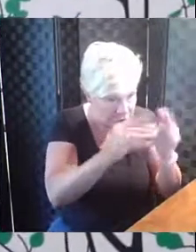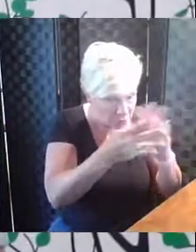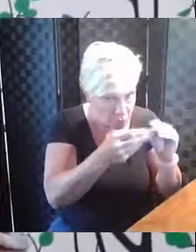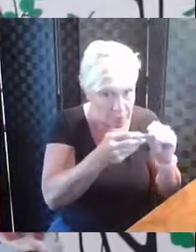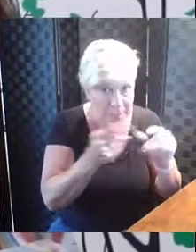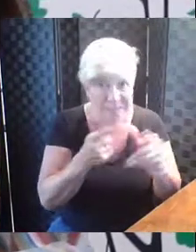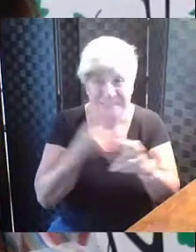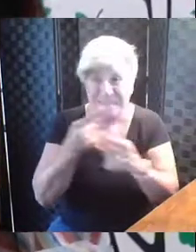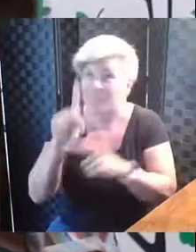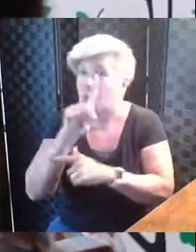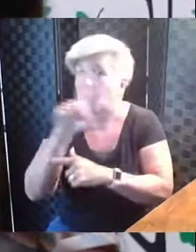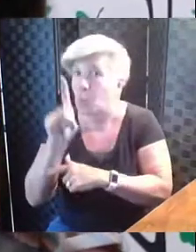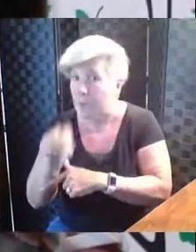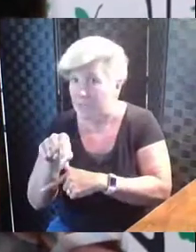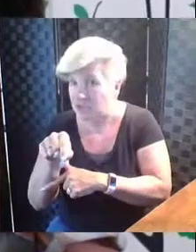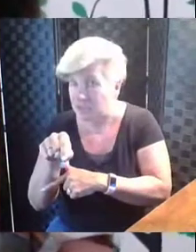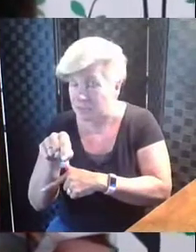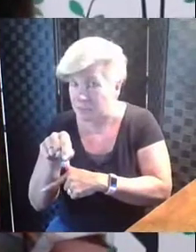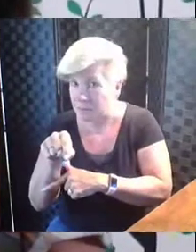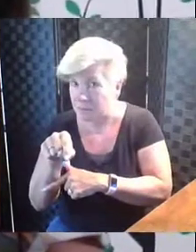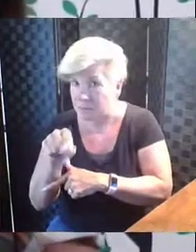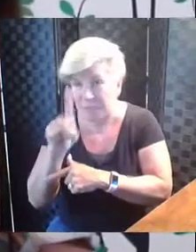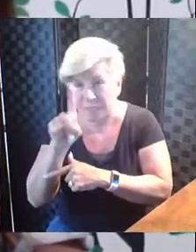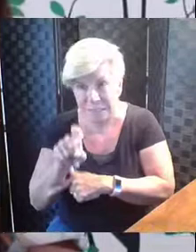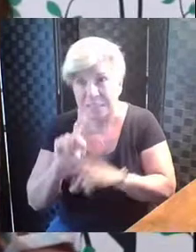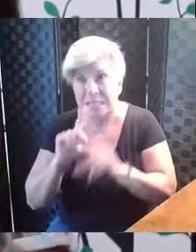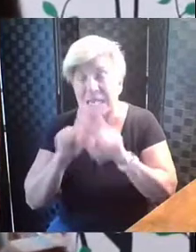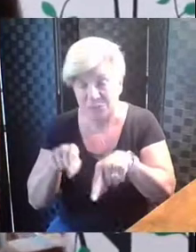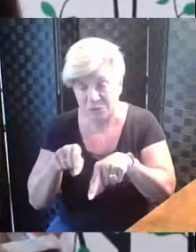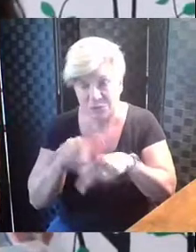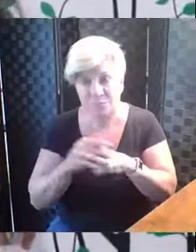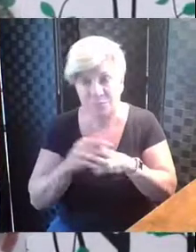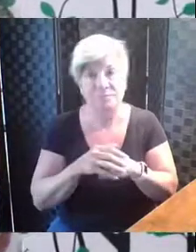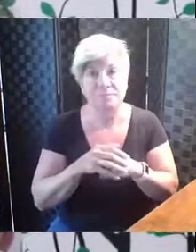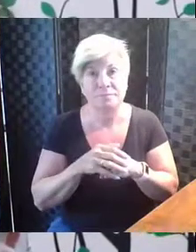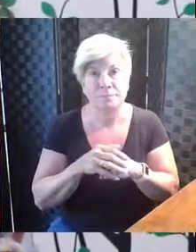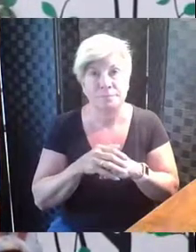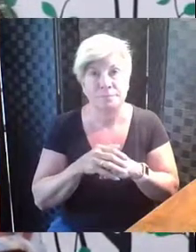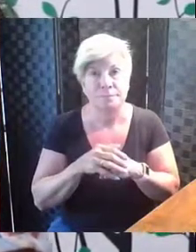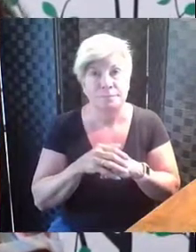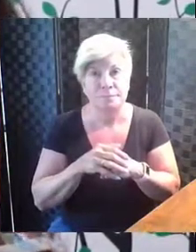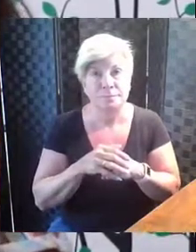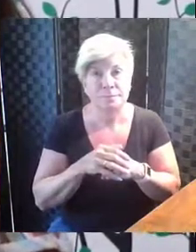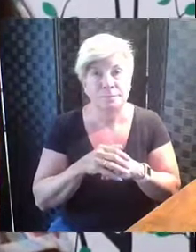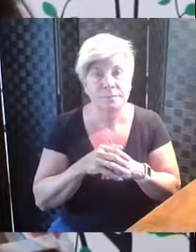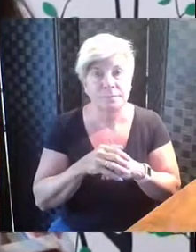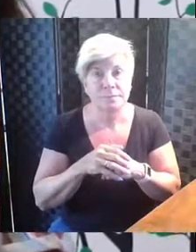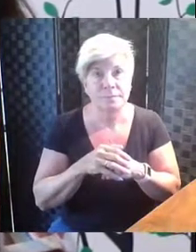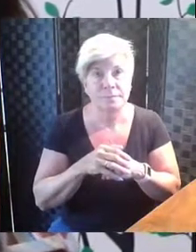story, and then there is a question that we need to answer.